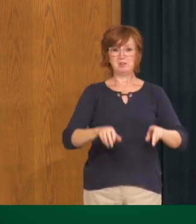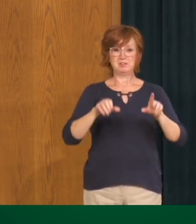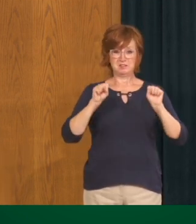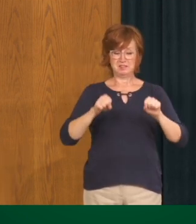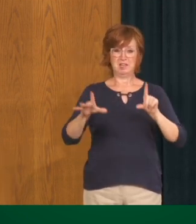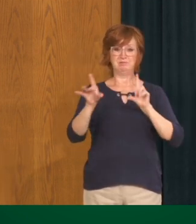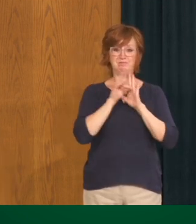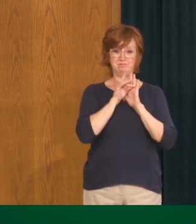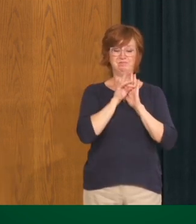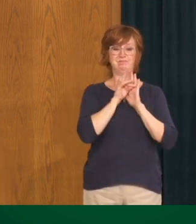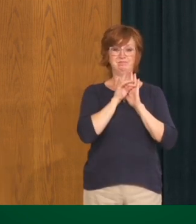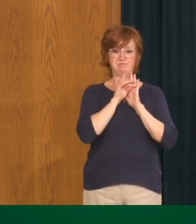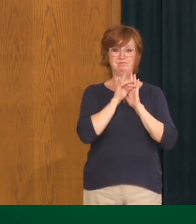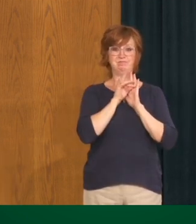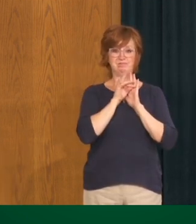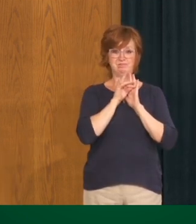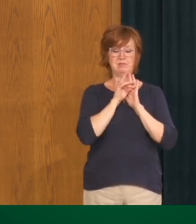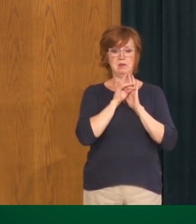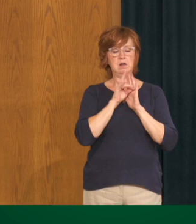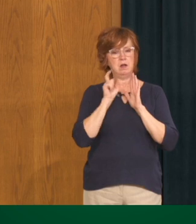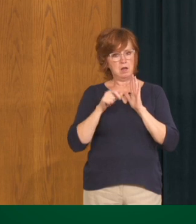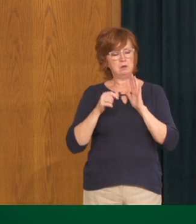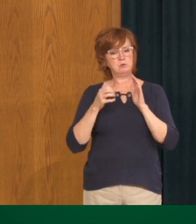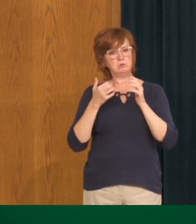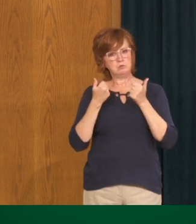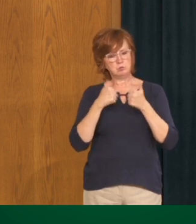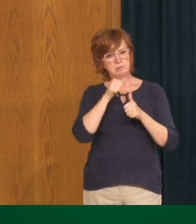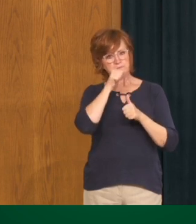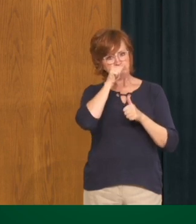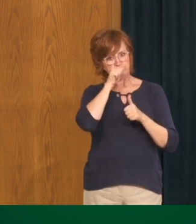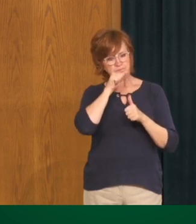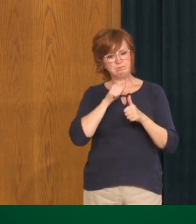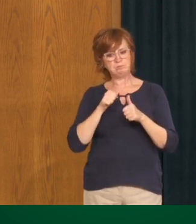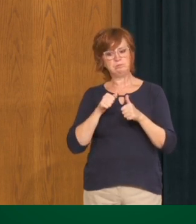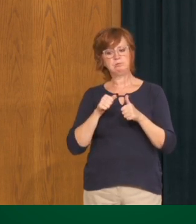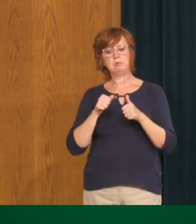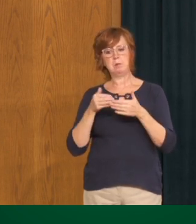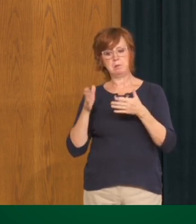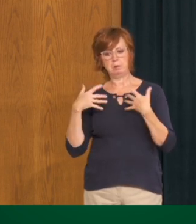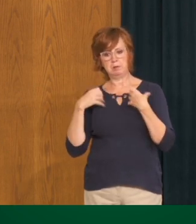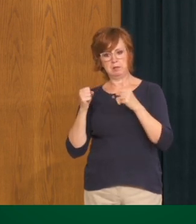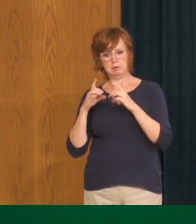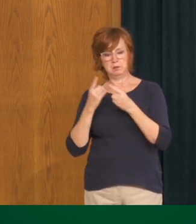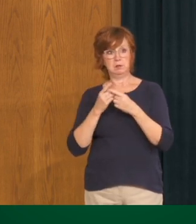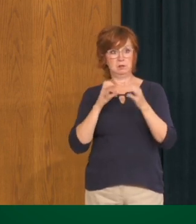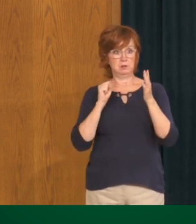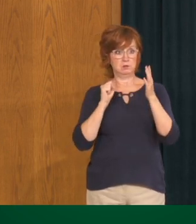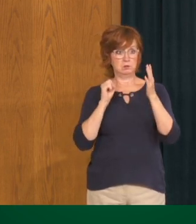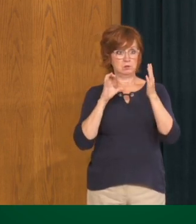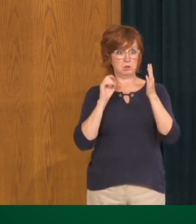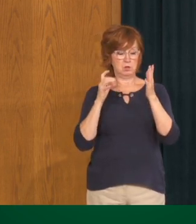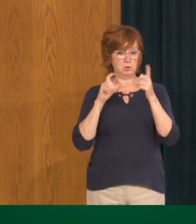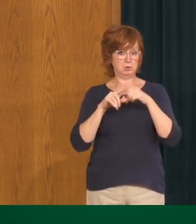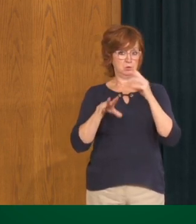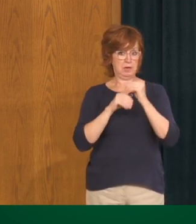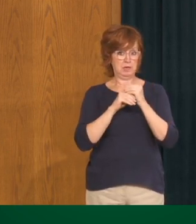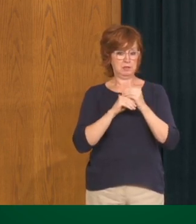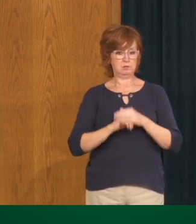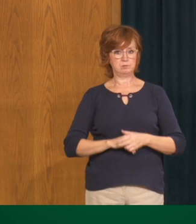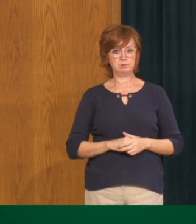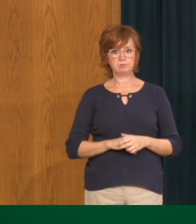a systematic way and work. Communities need to work closely with public health. And I'll just see if Scott, you wanted to make any further